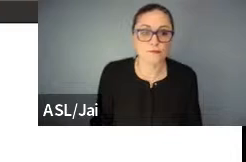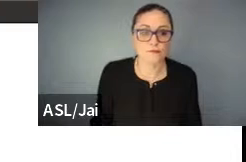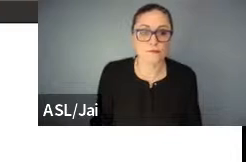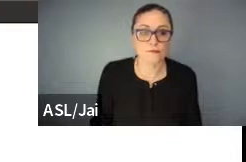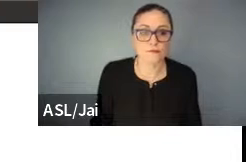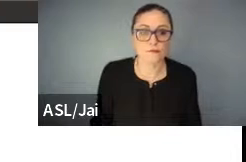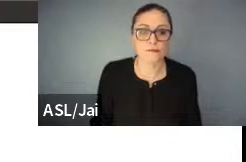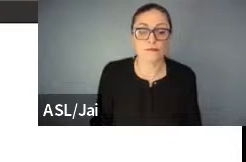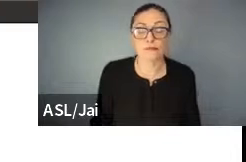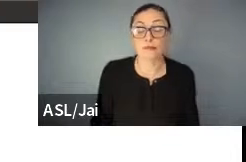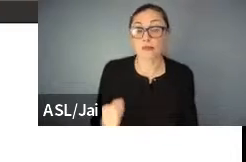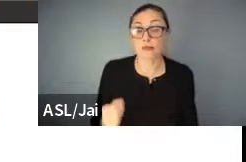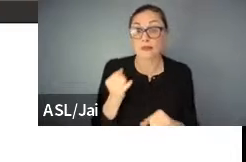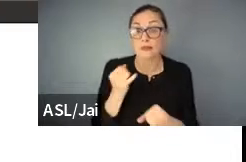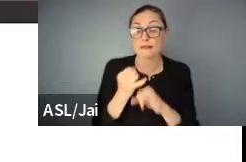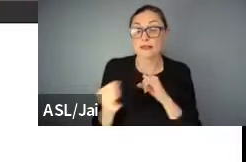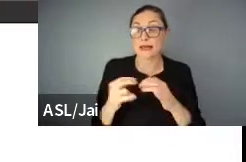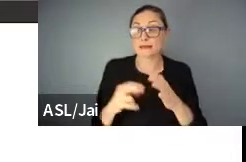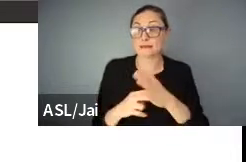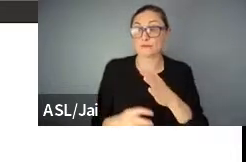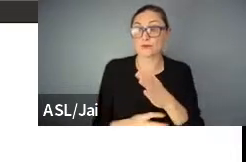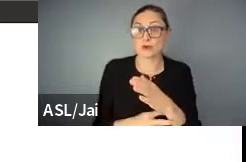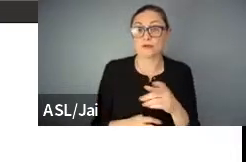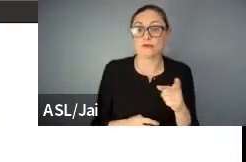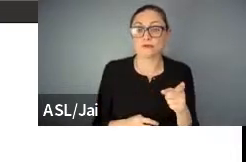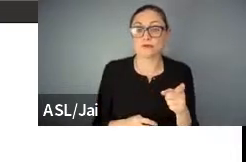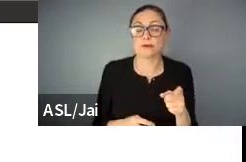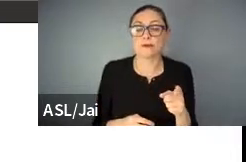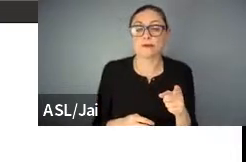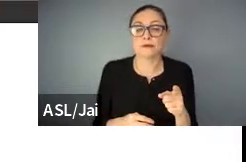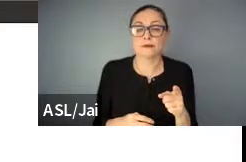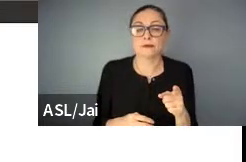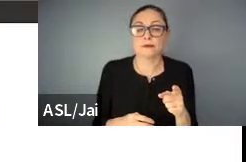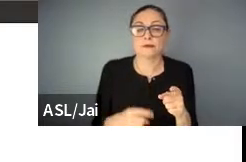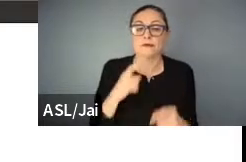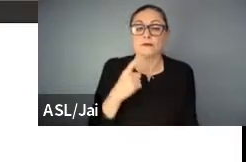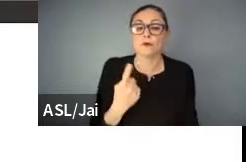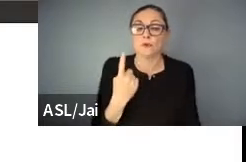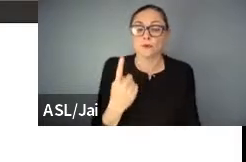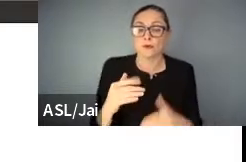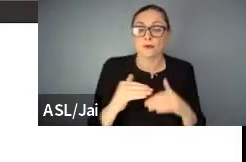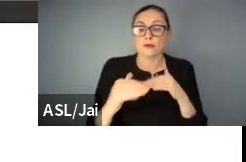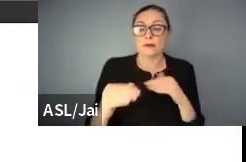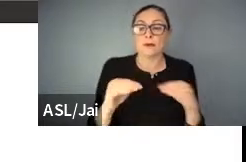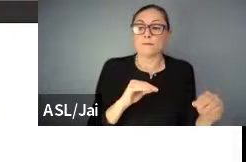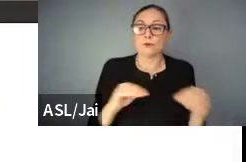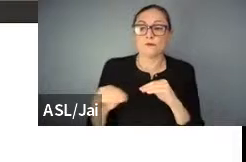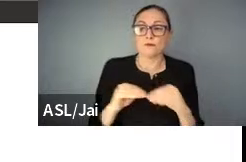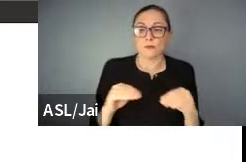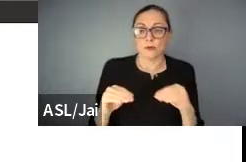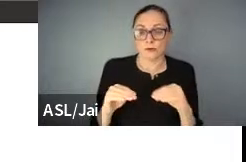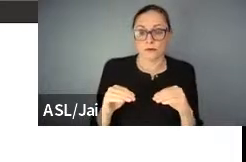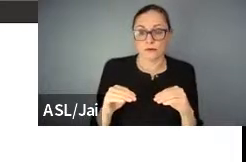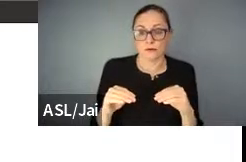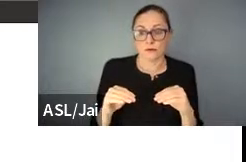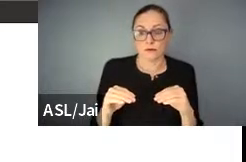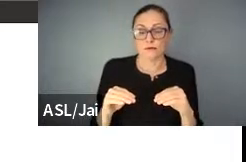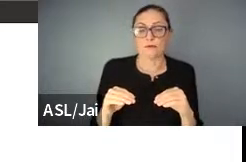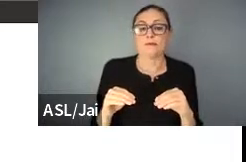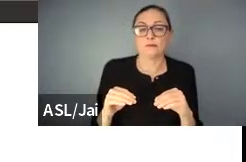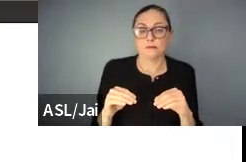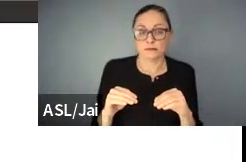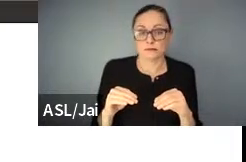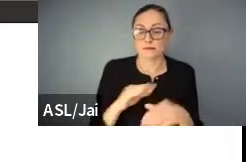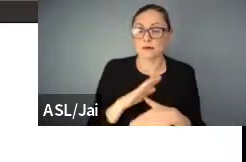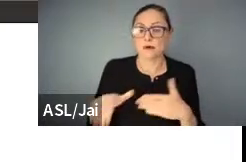And this last bridge configuration is for single level movable span. Again, for single level, all of the